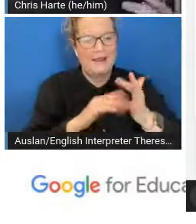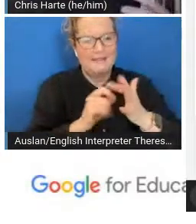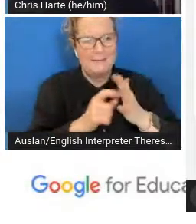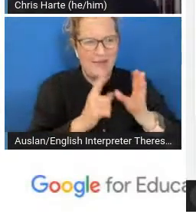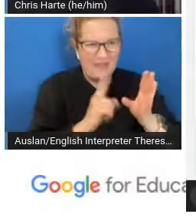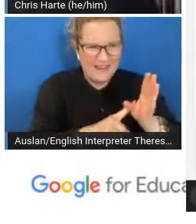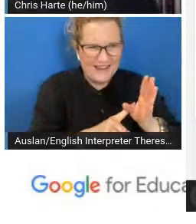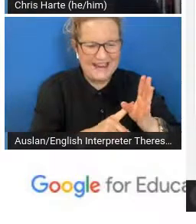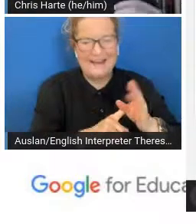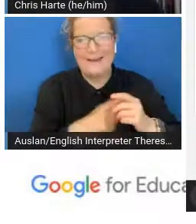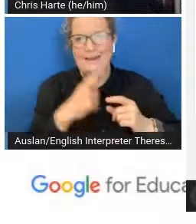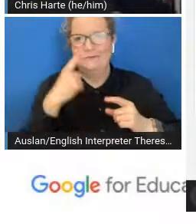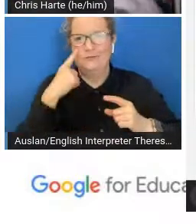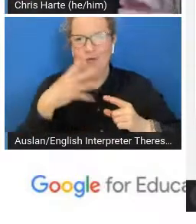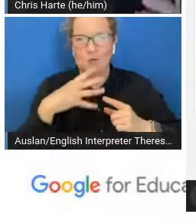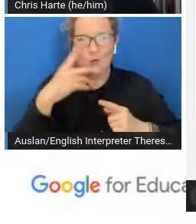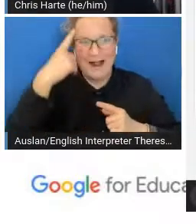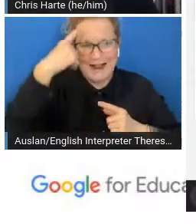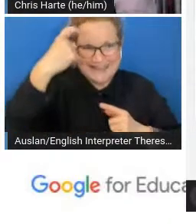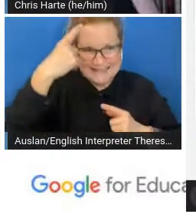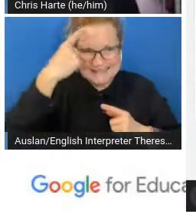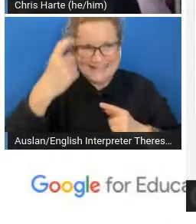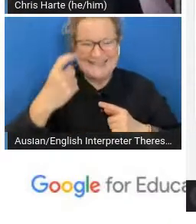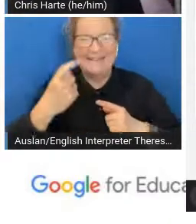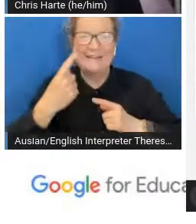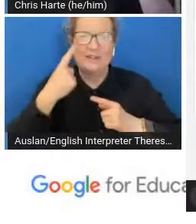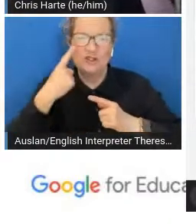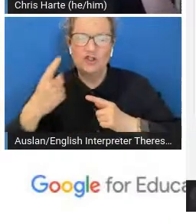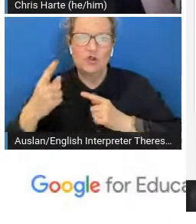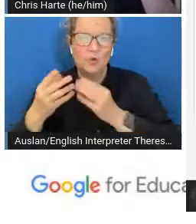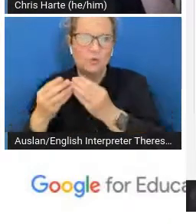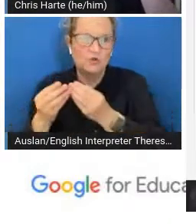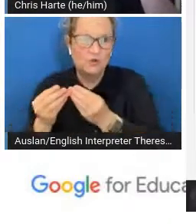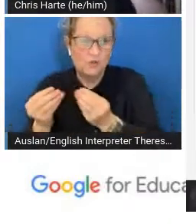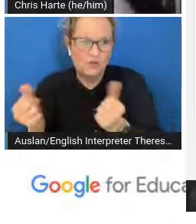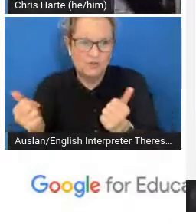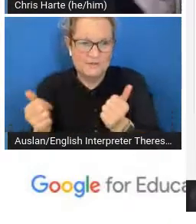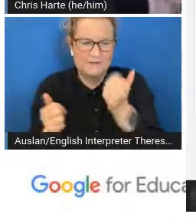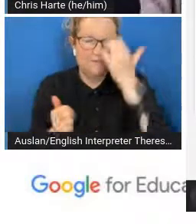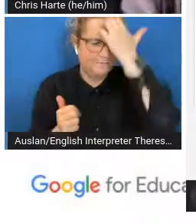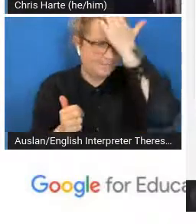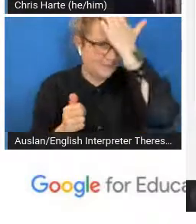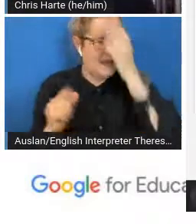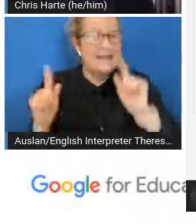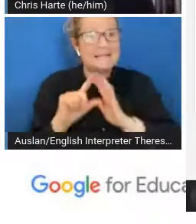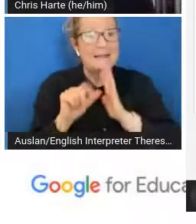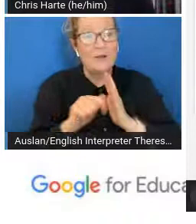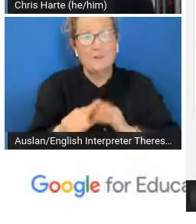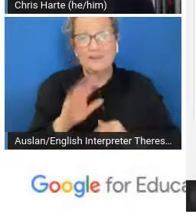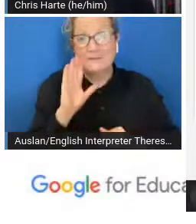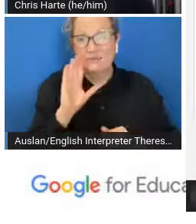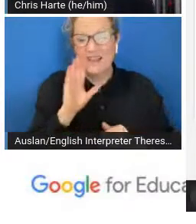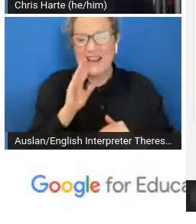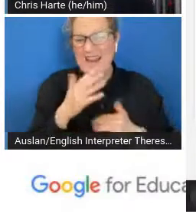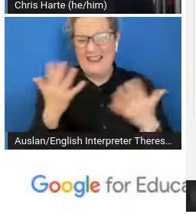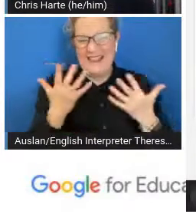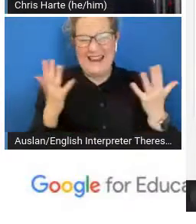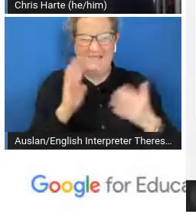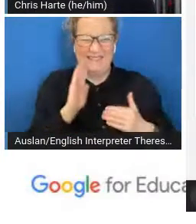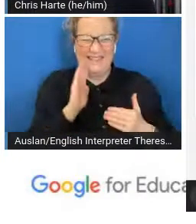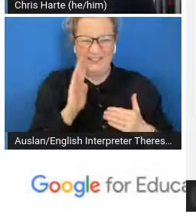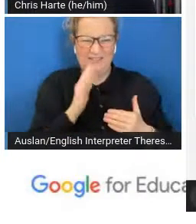shows her solution that she's designed for this challenge. And while she's presenting, and this can be any kind of presentation, we